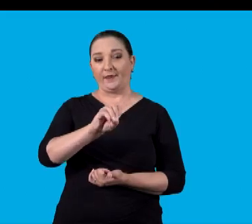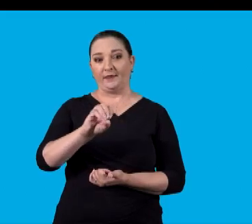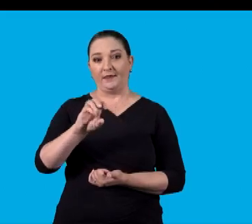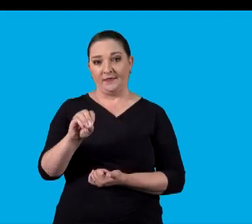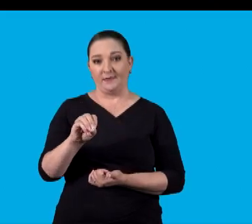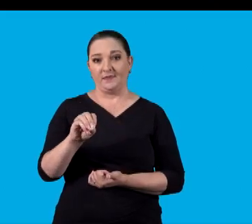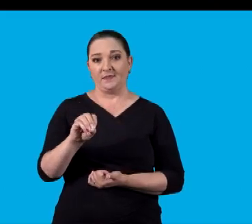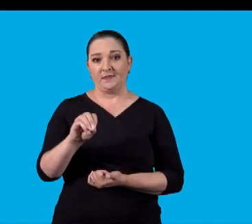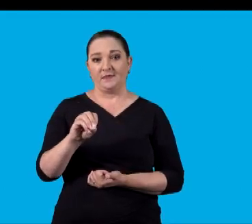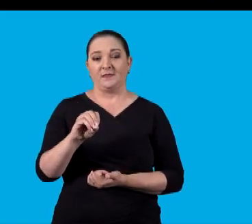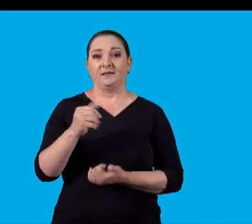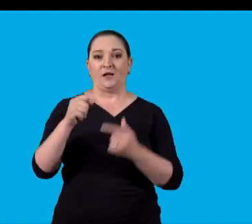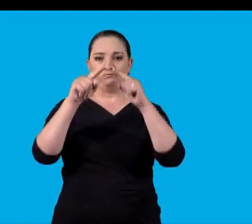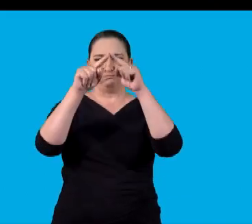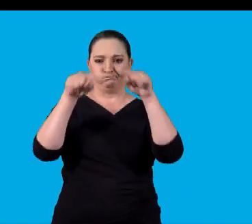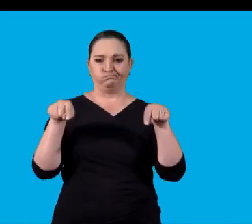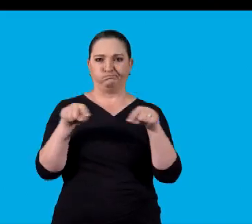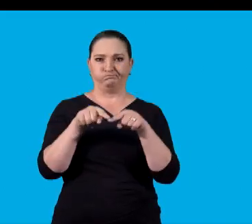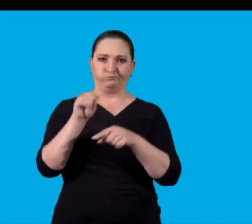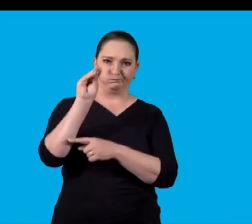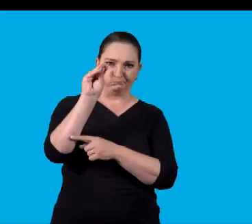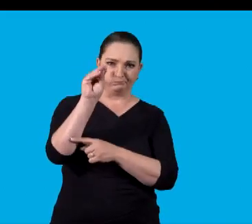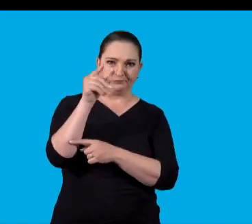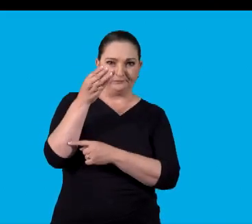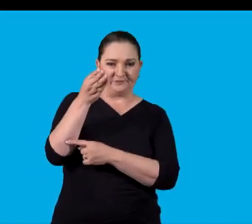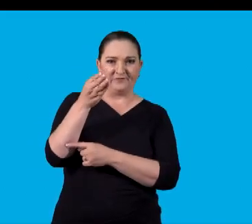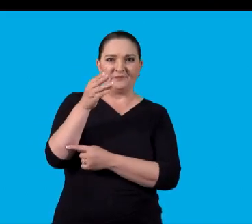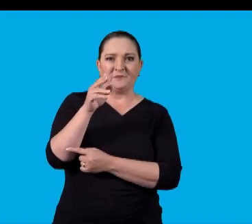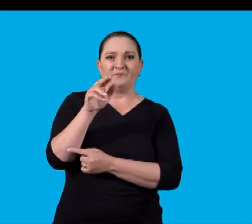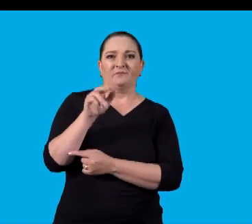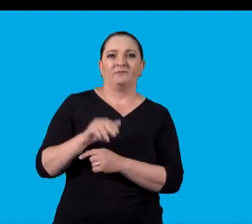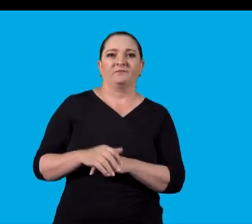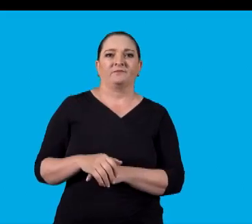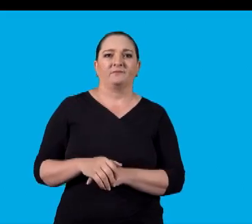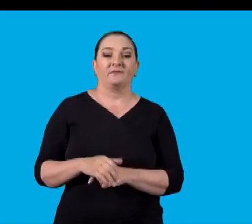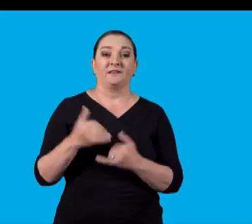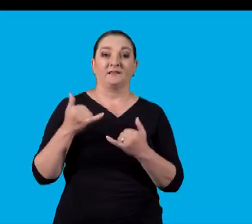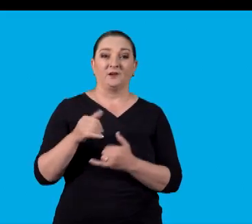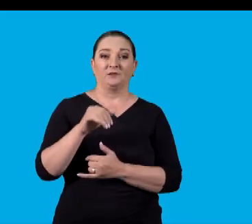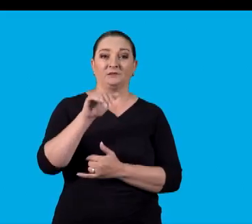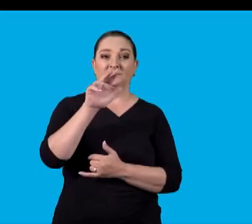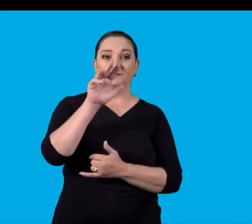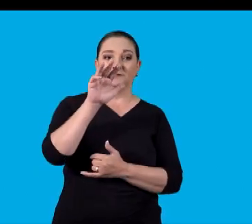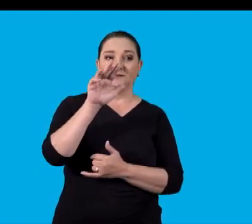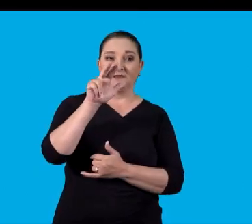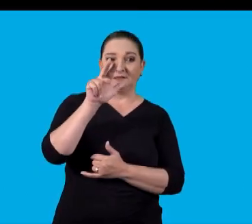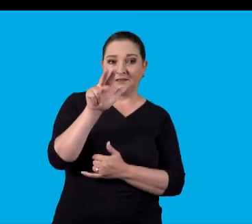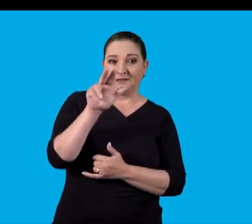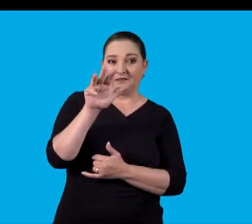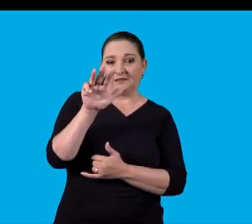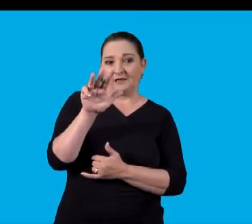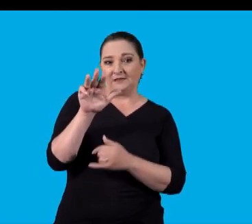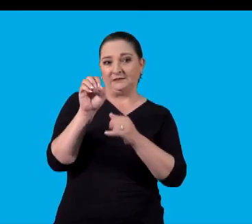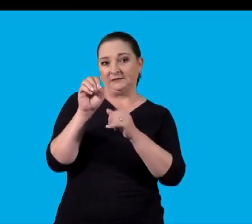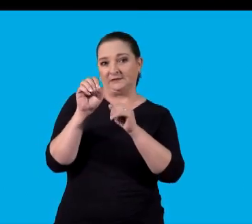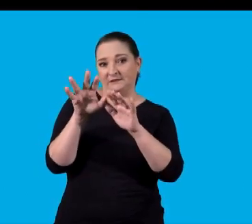amount on the top, on the tip of the triangle. The amount at the tip of the triangle, it's 819 plus 81. That is what I get there,